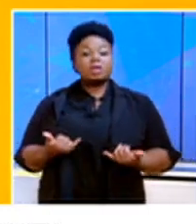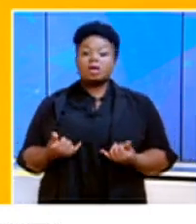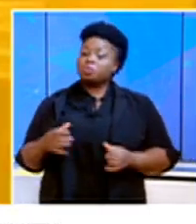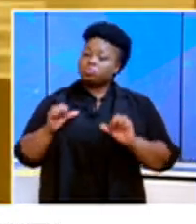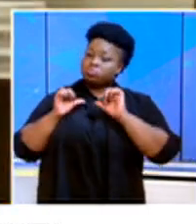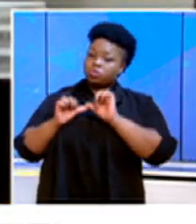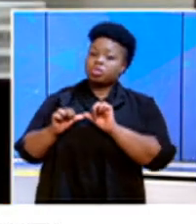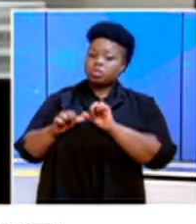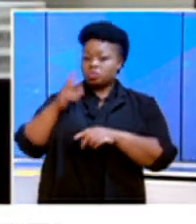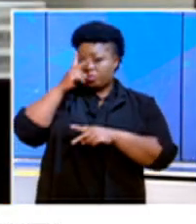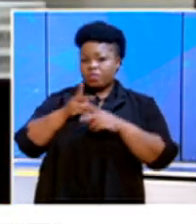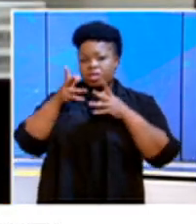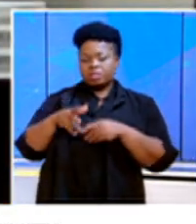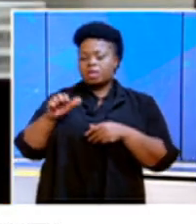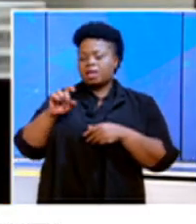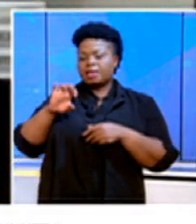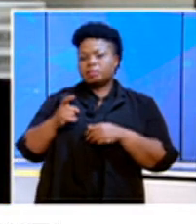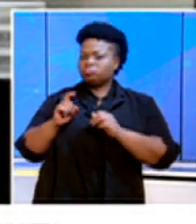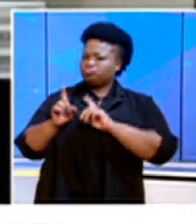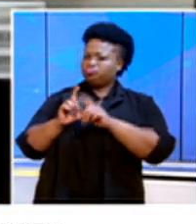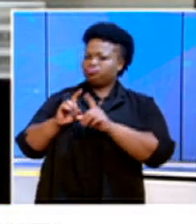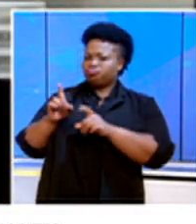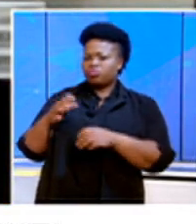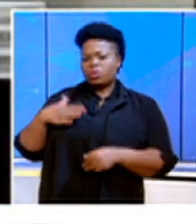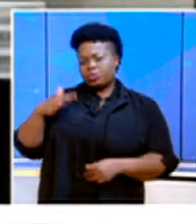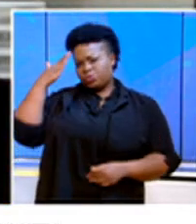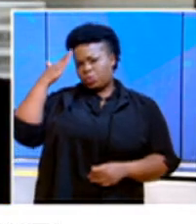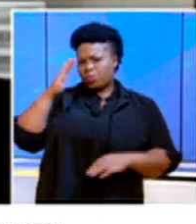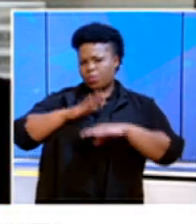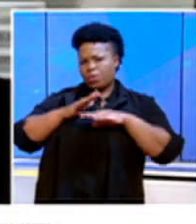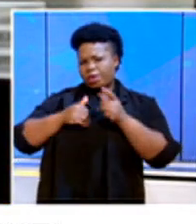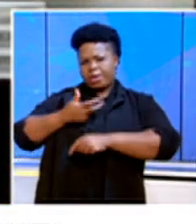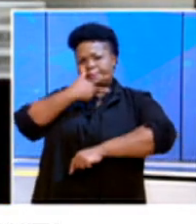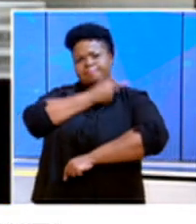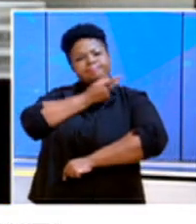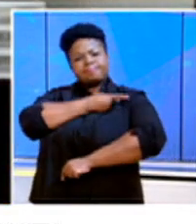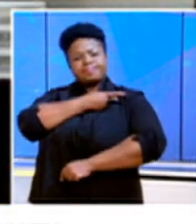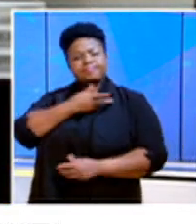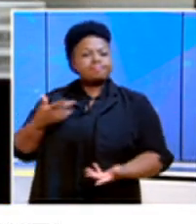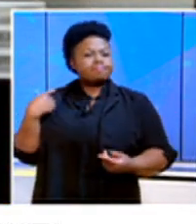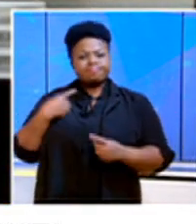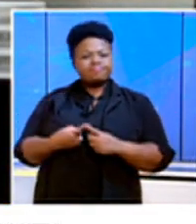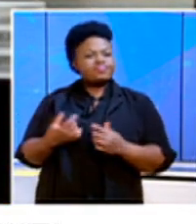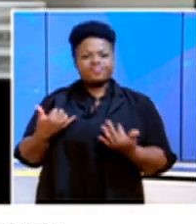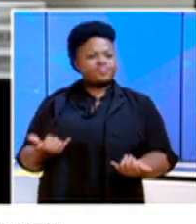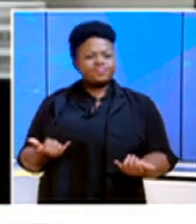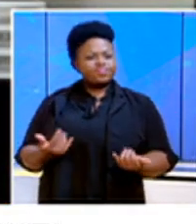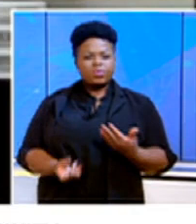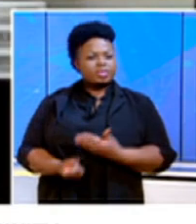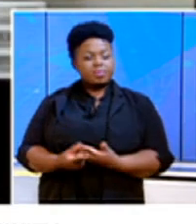questioning Professor Alex van den Heever and get his opinions on the vaccine, where we're at, and